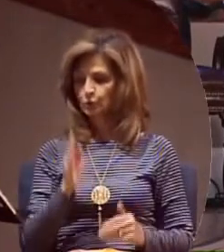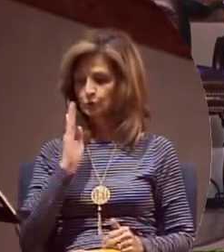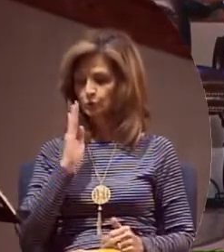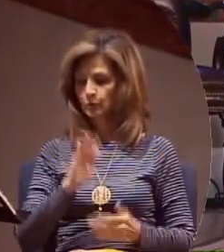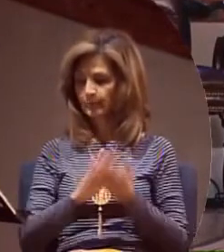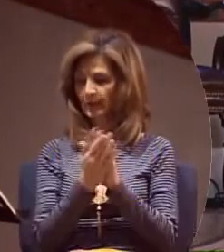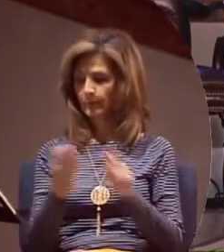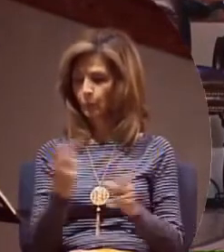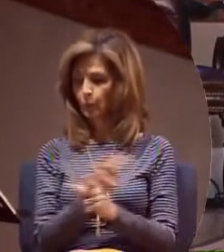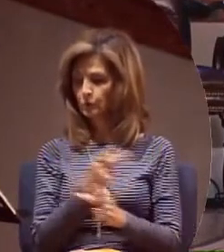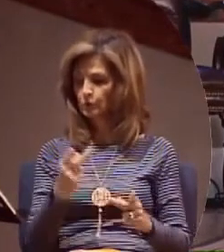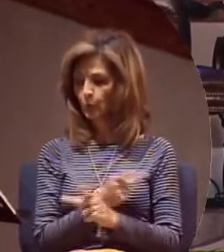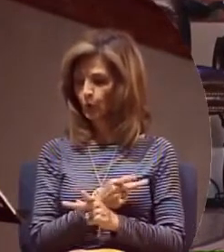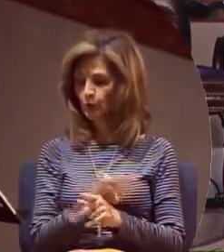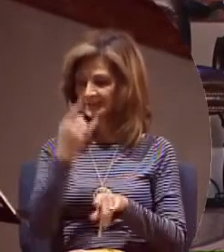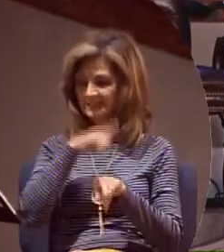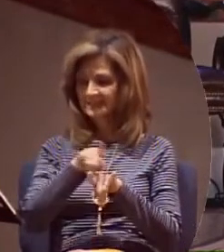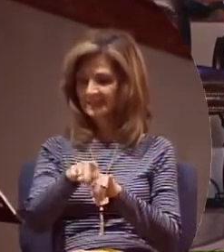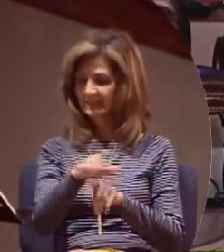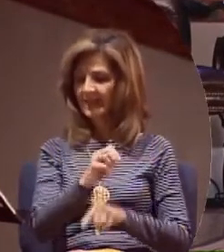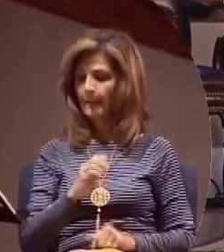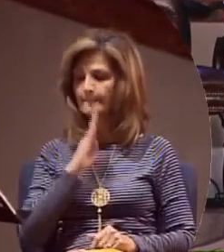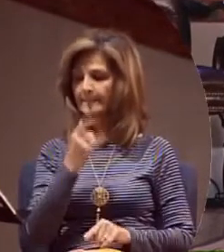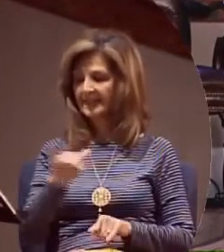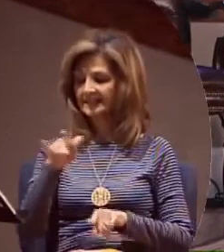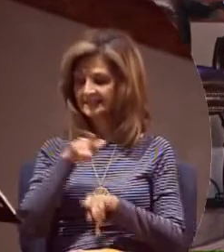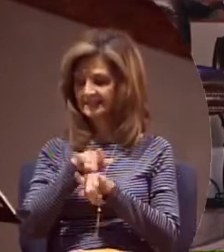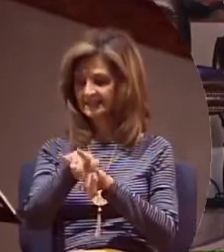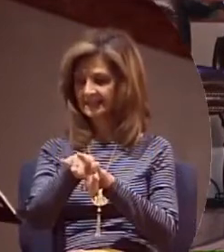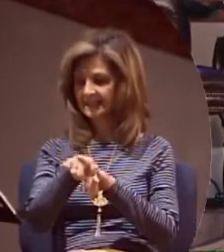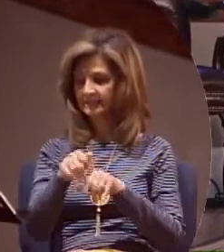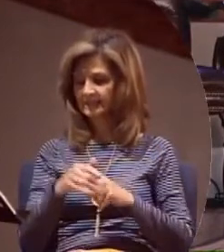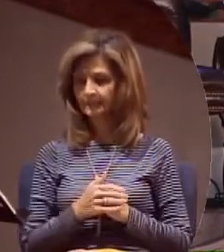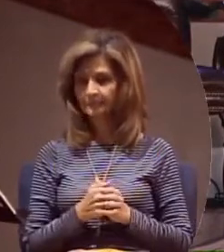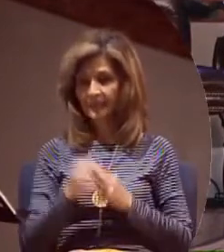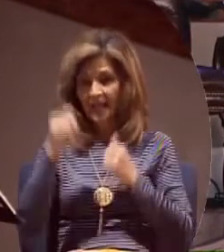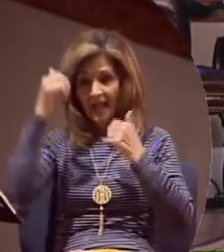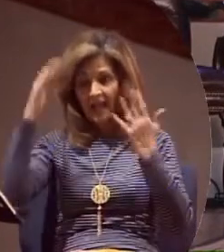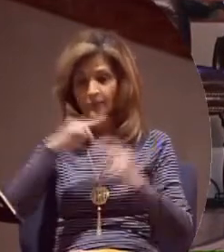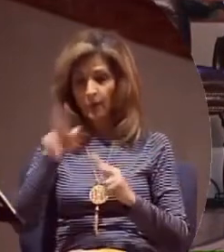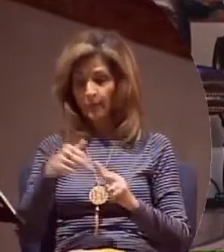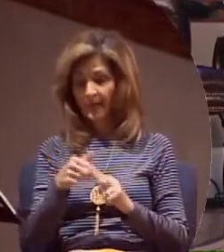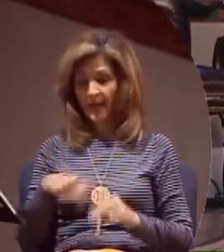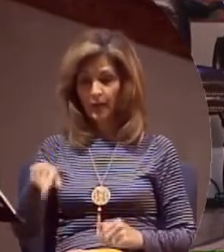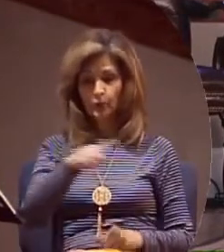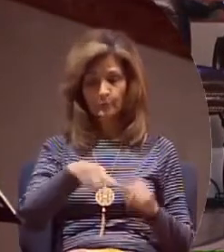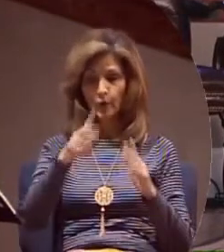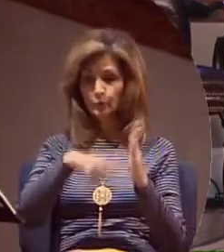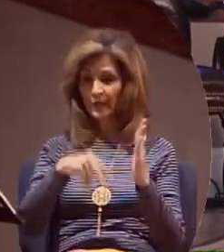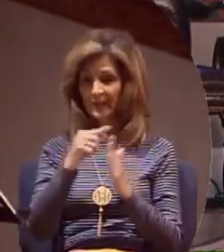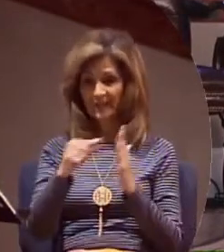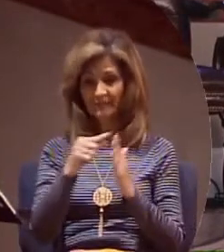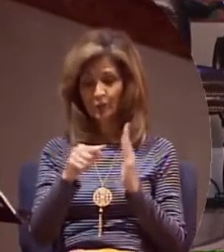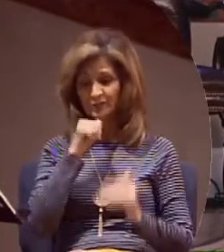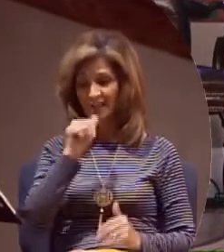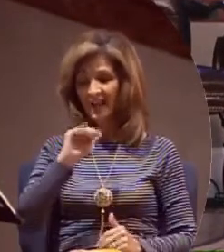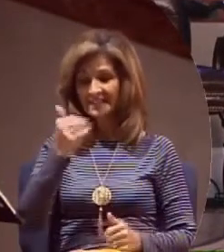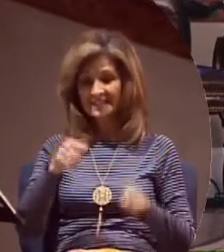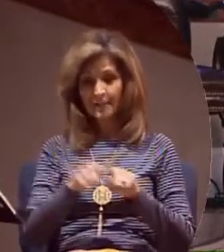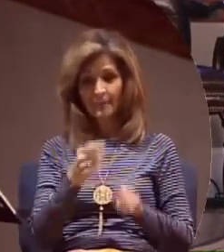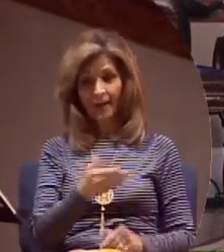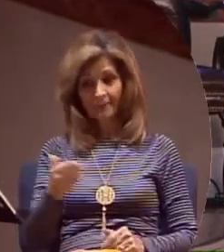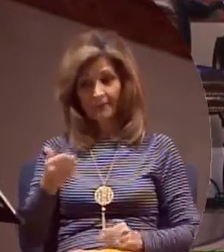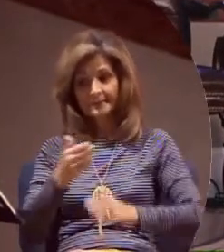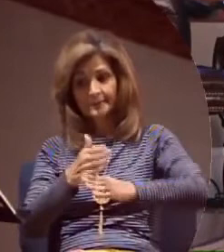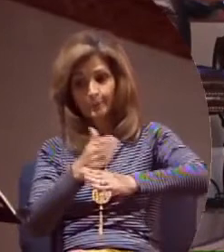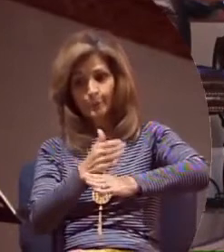wax worse and worse, deceiving and being deceived. Now I don't know about you, but just reading that verse, don't make it sound like stuff's going to get